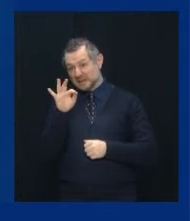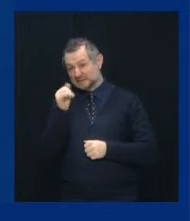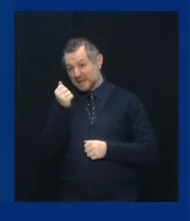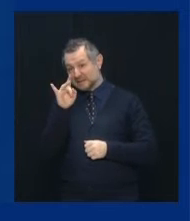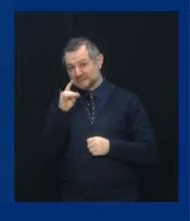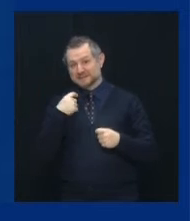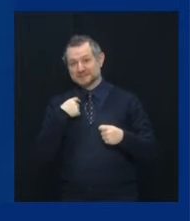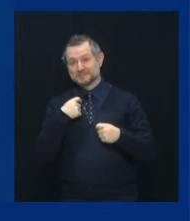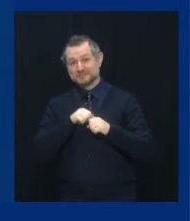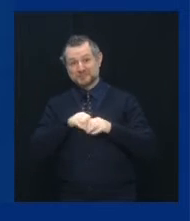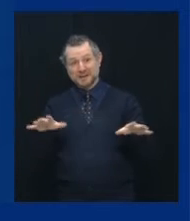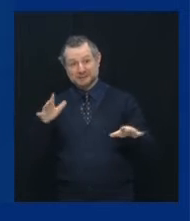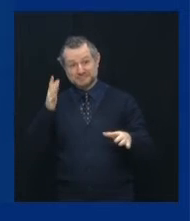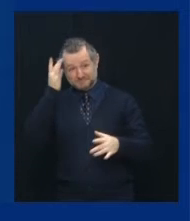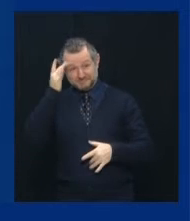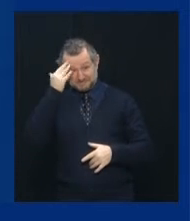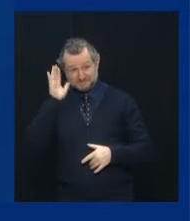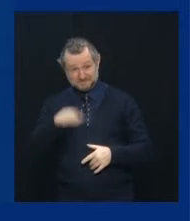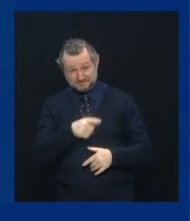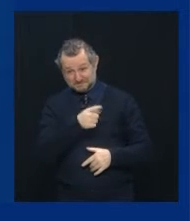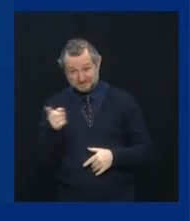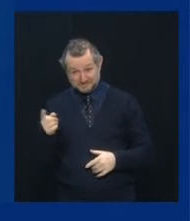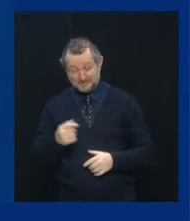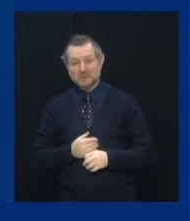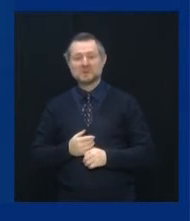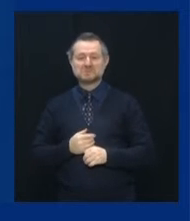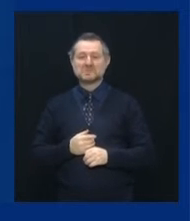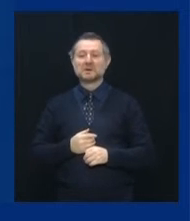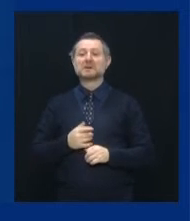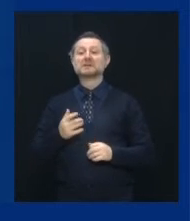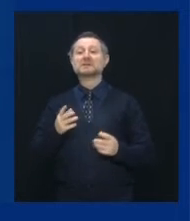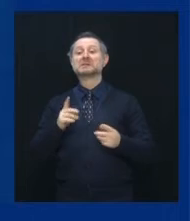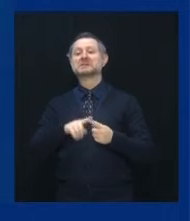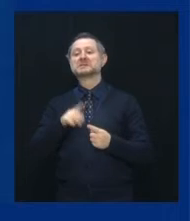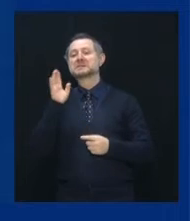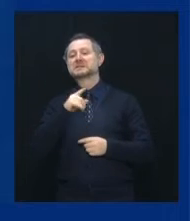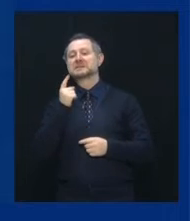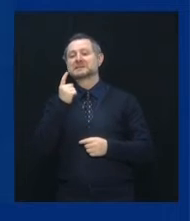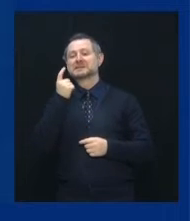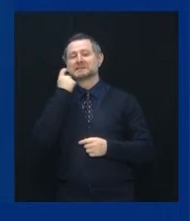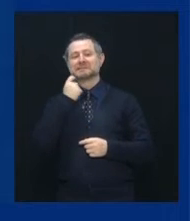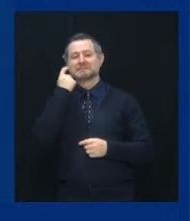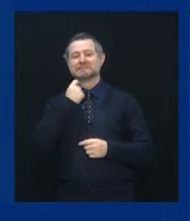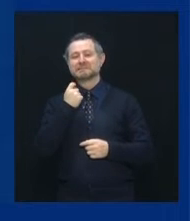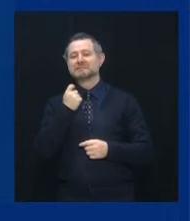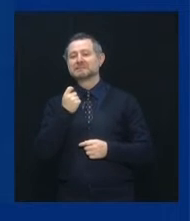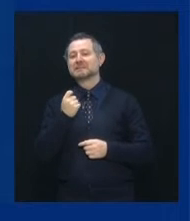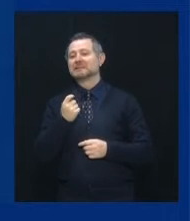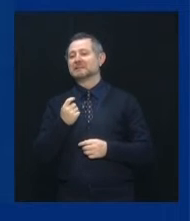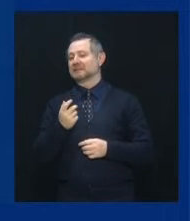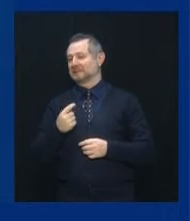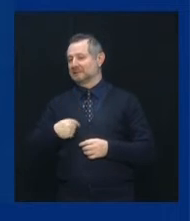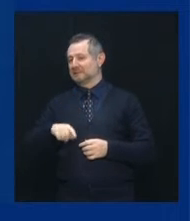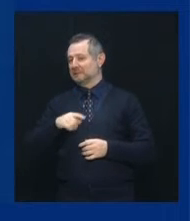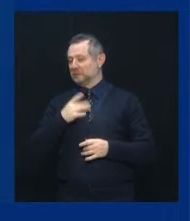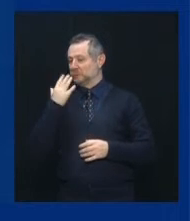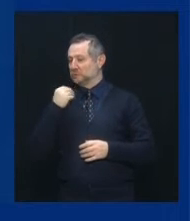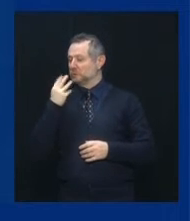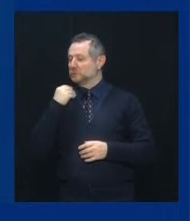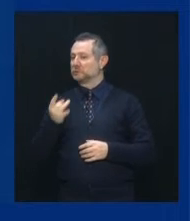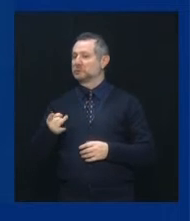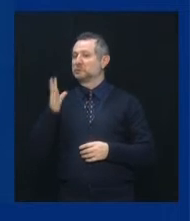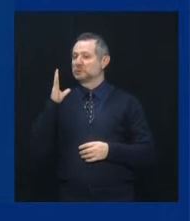that. We know that recently because we paid a terrible price when the Wuhan